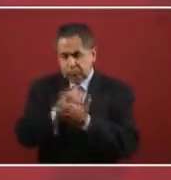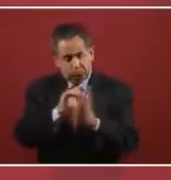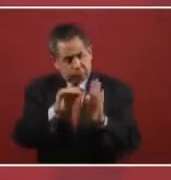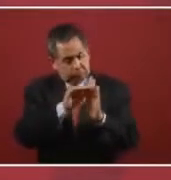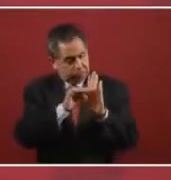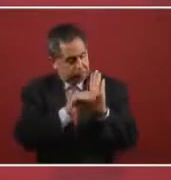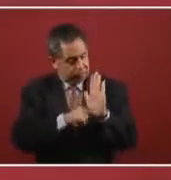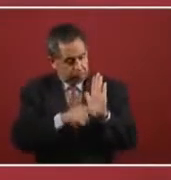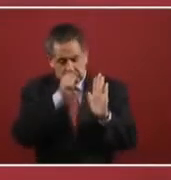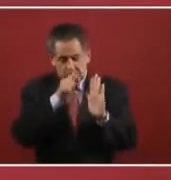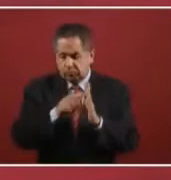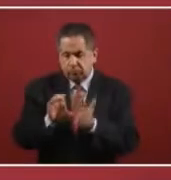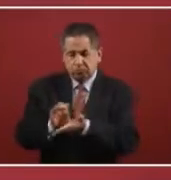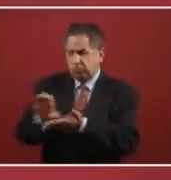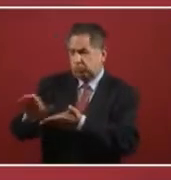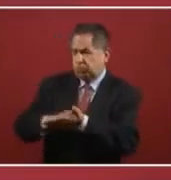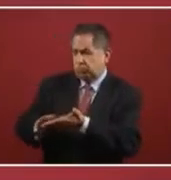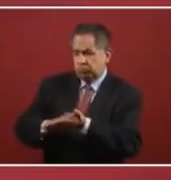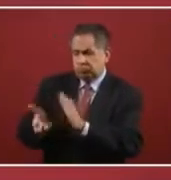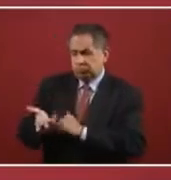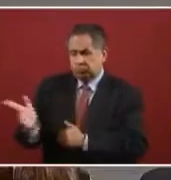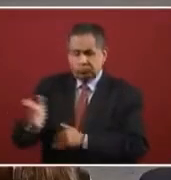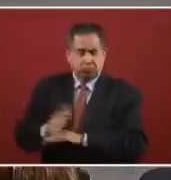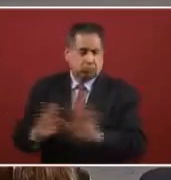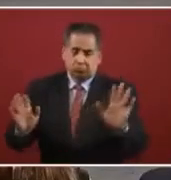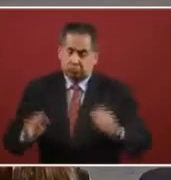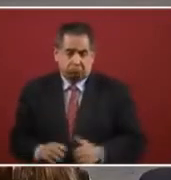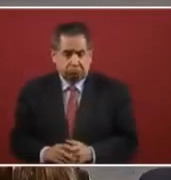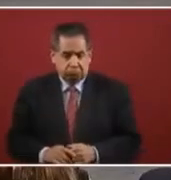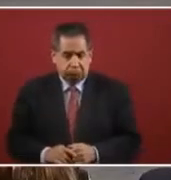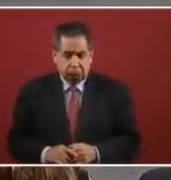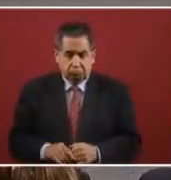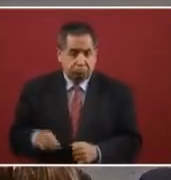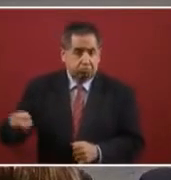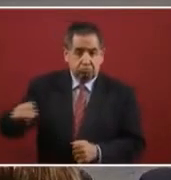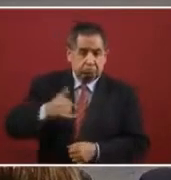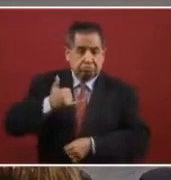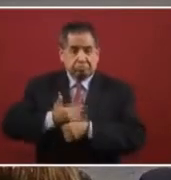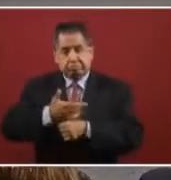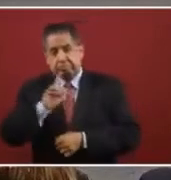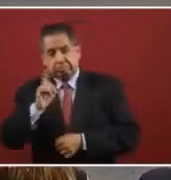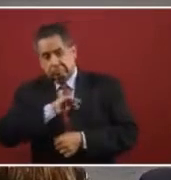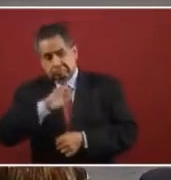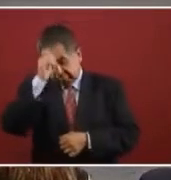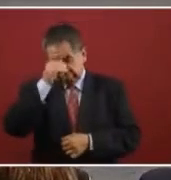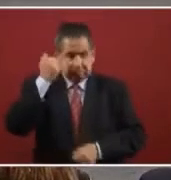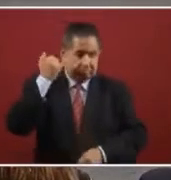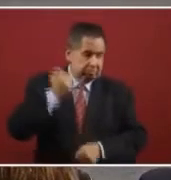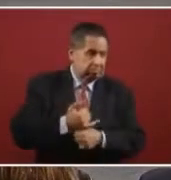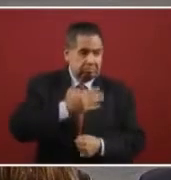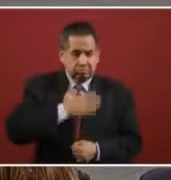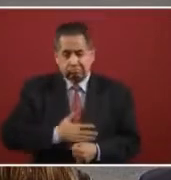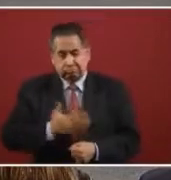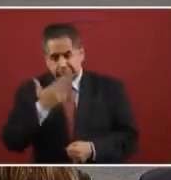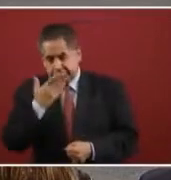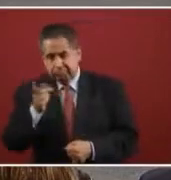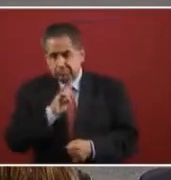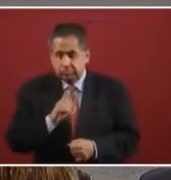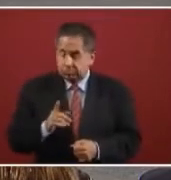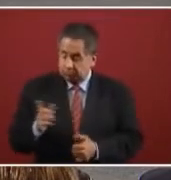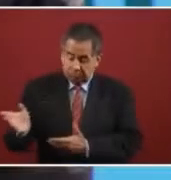that according to the law, they needed to be removed. But if they're not happy and they think it was